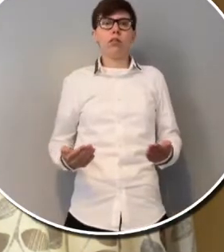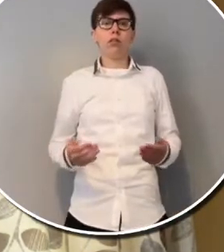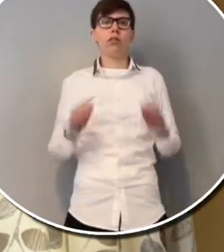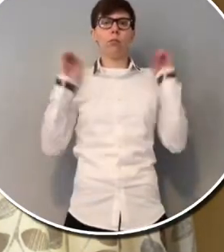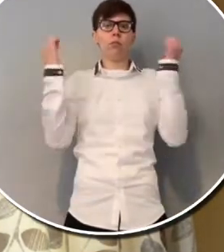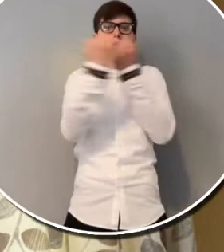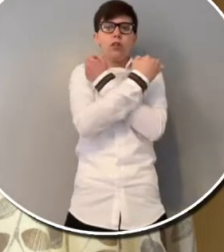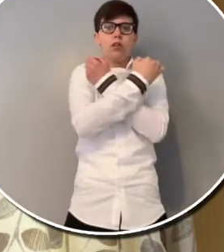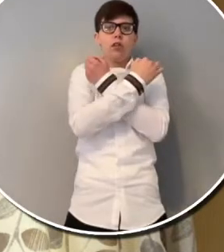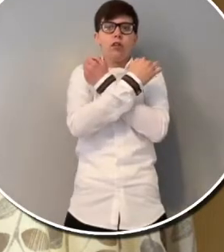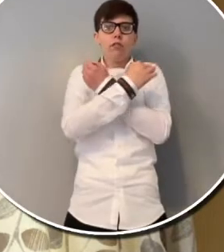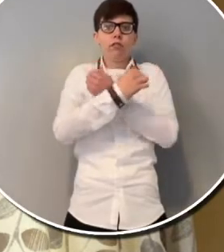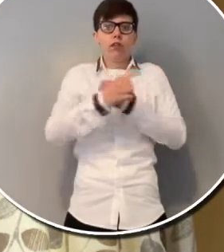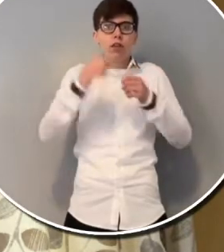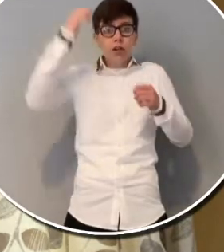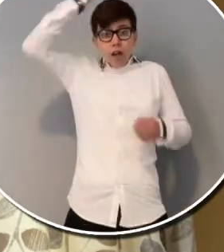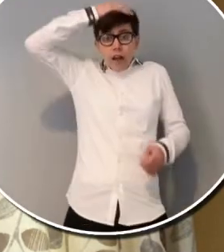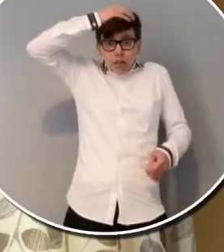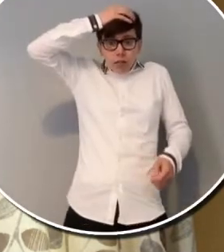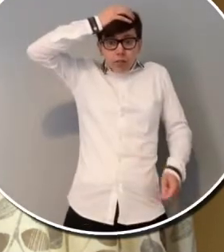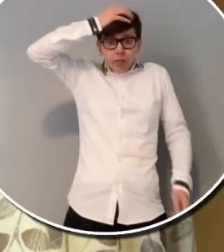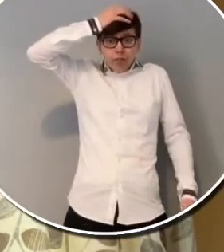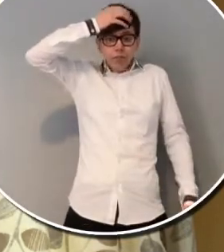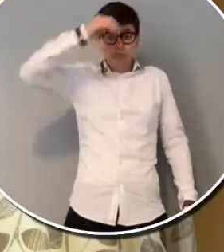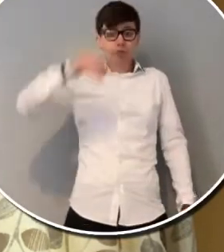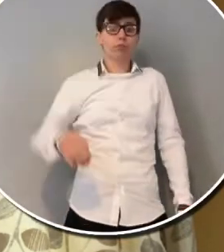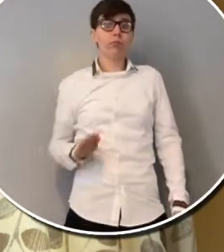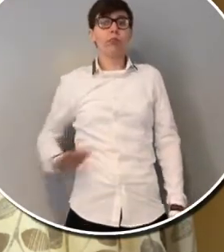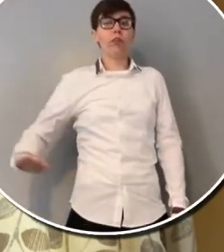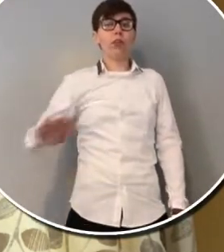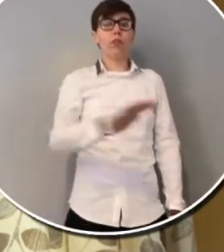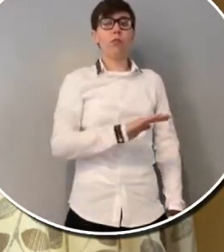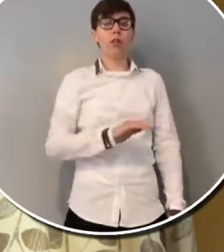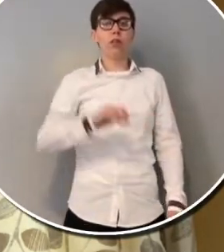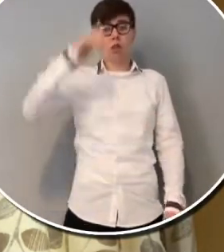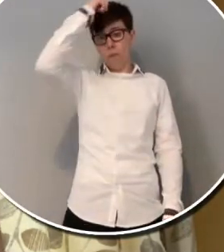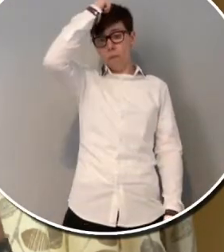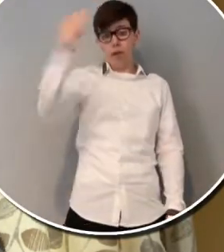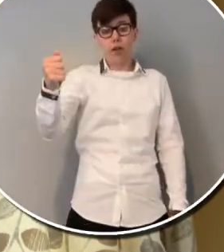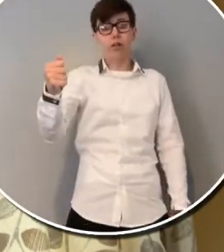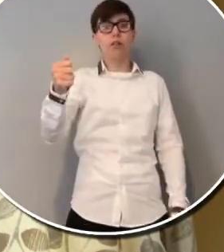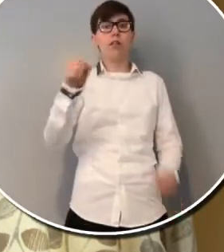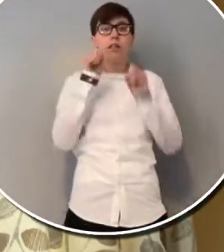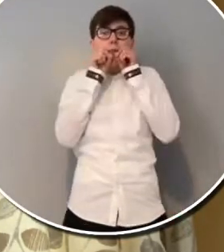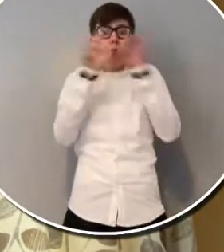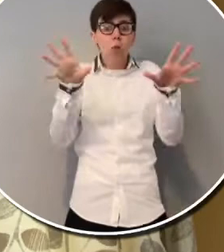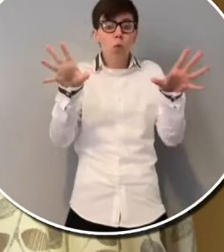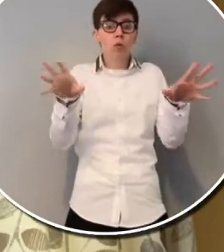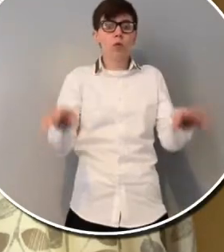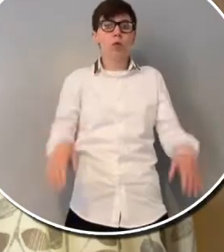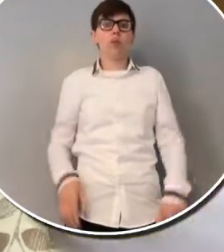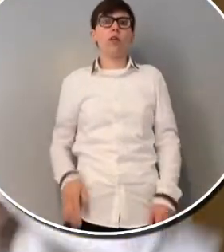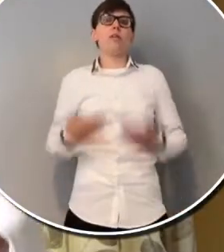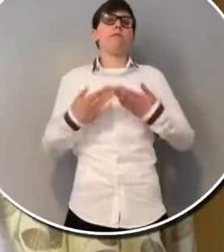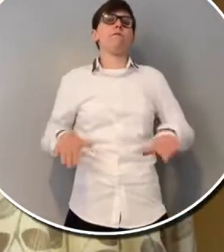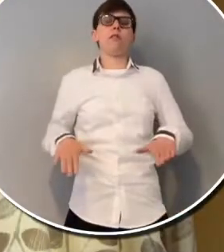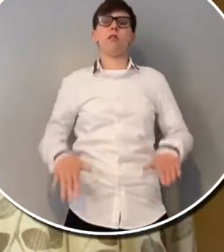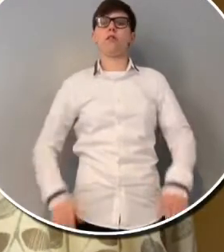Mummy. Hide your face from little you. Hide your face from everyone. And then we all say